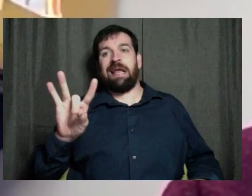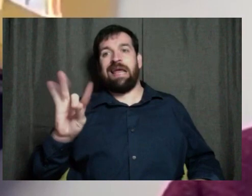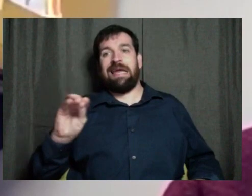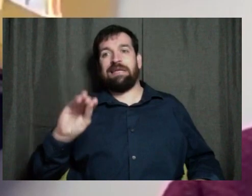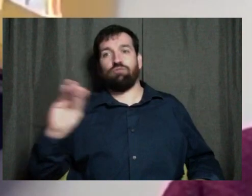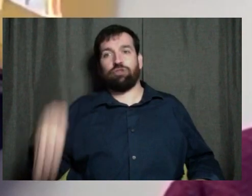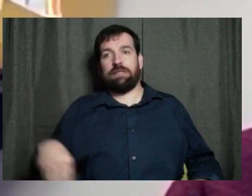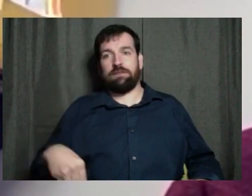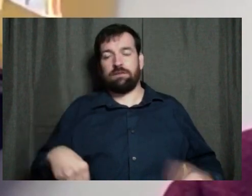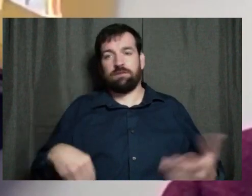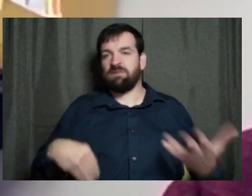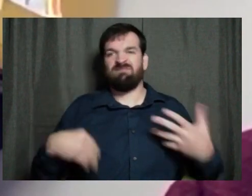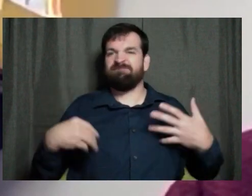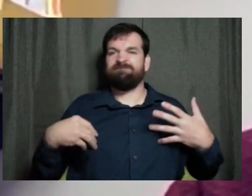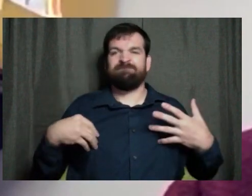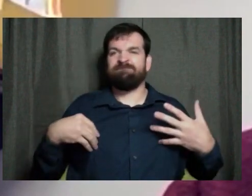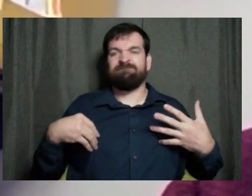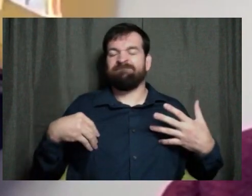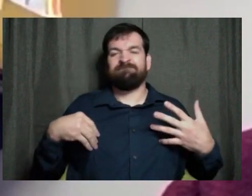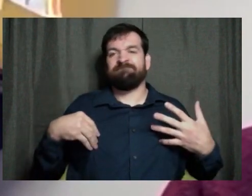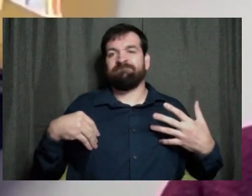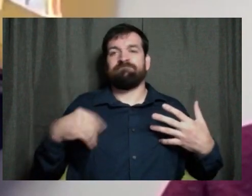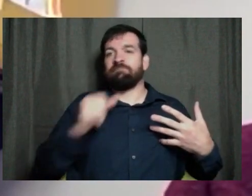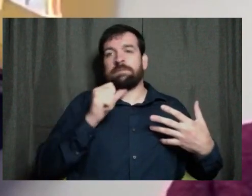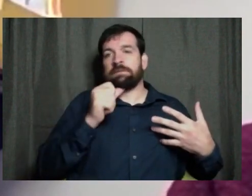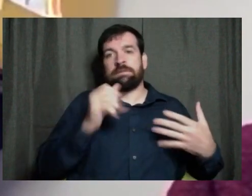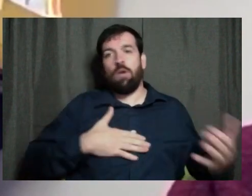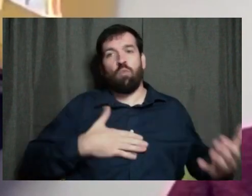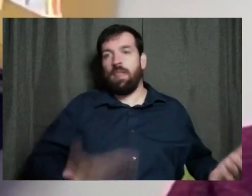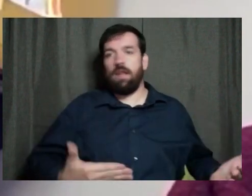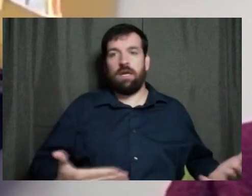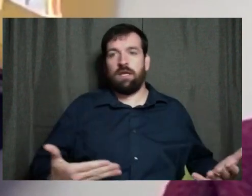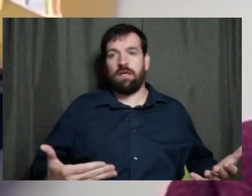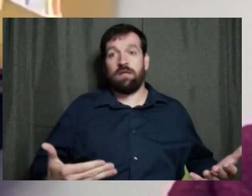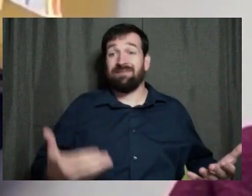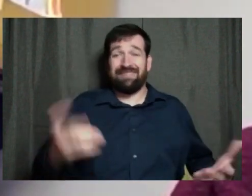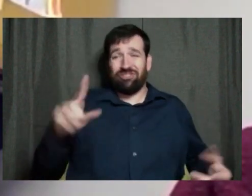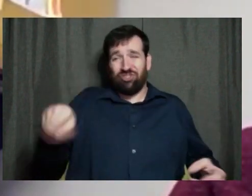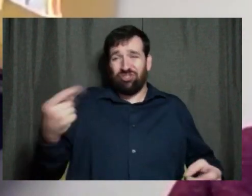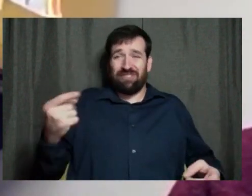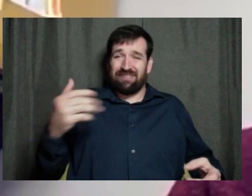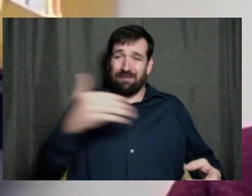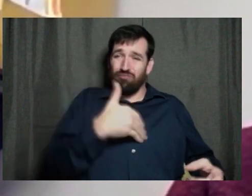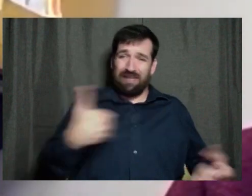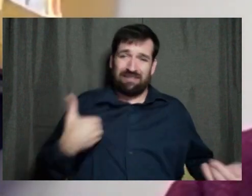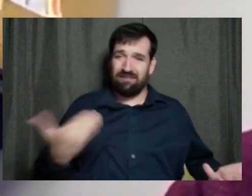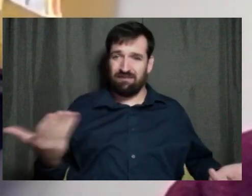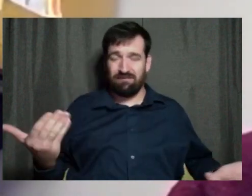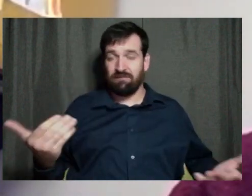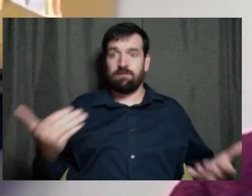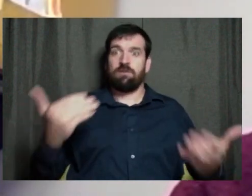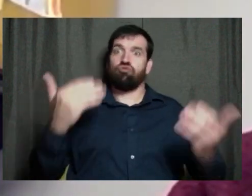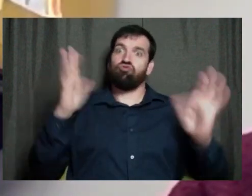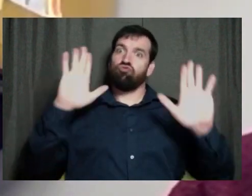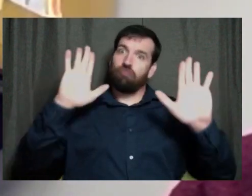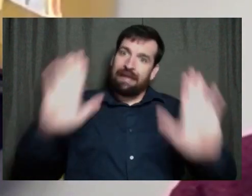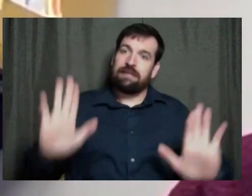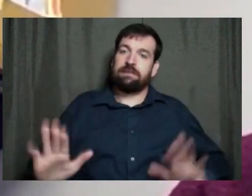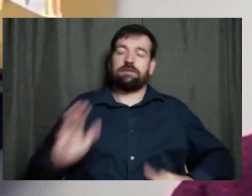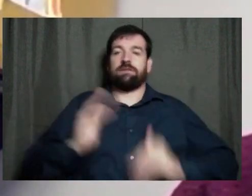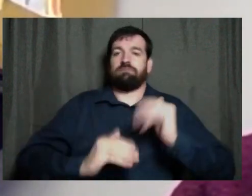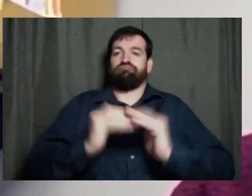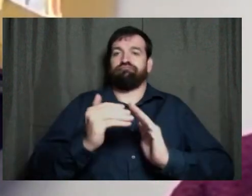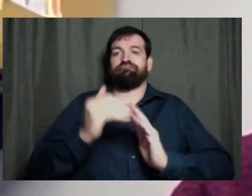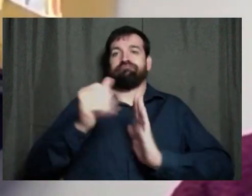not something that I was willing to mess around with. Breasts are just breasts. There's really great reconstruction options